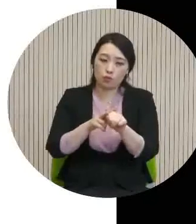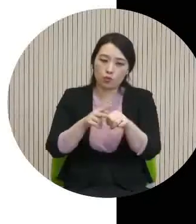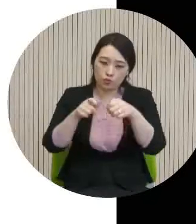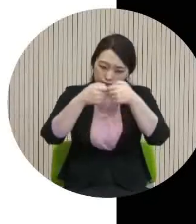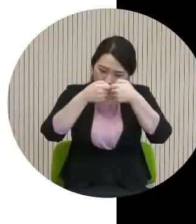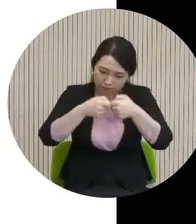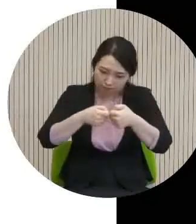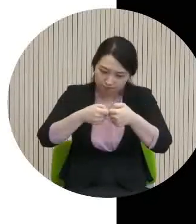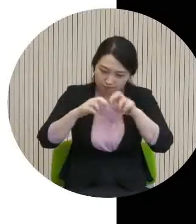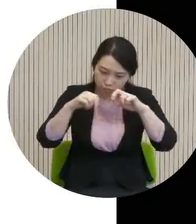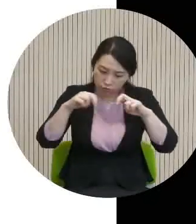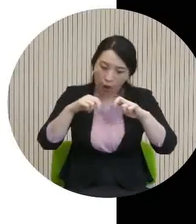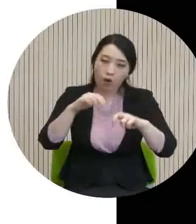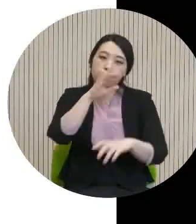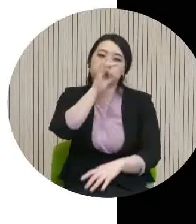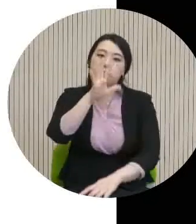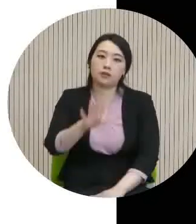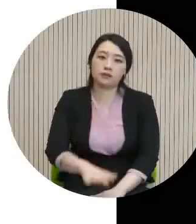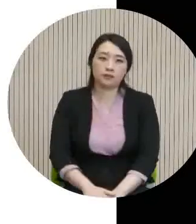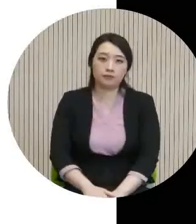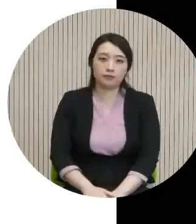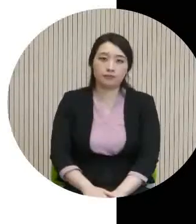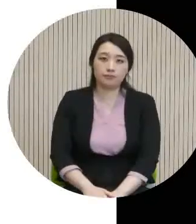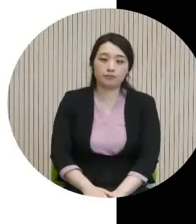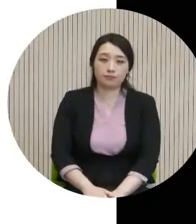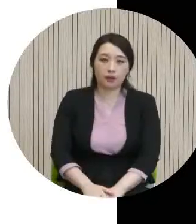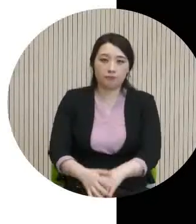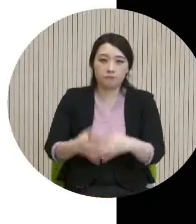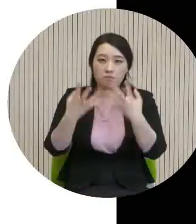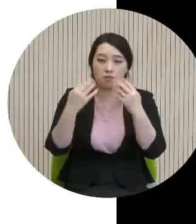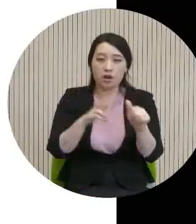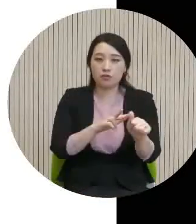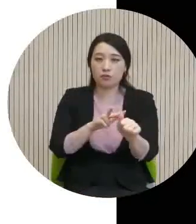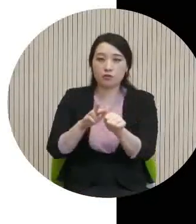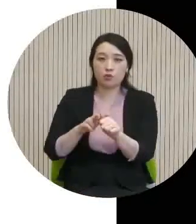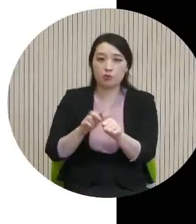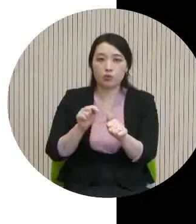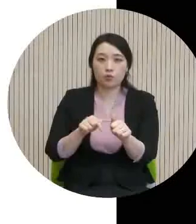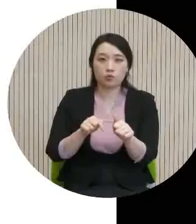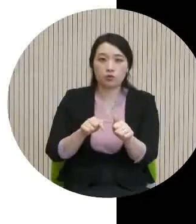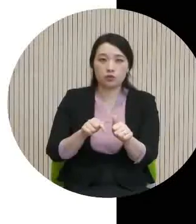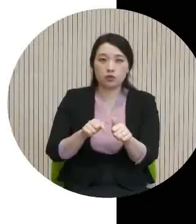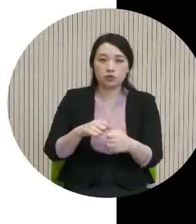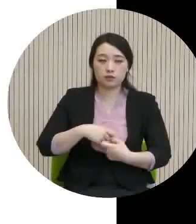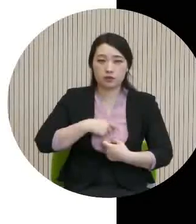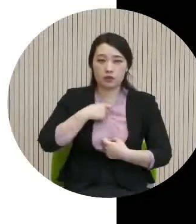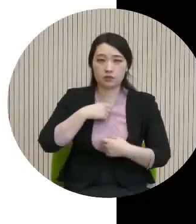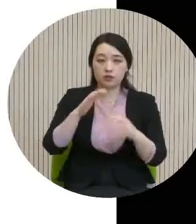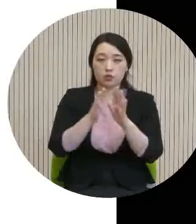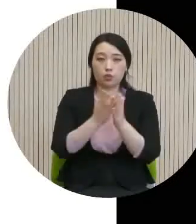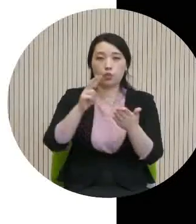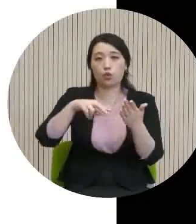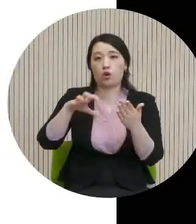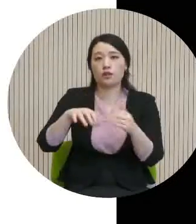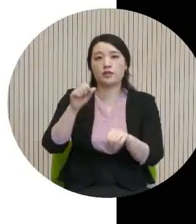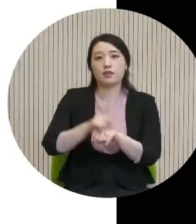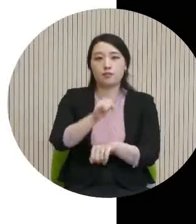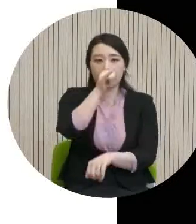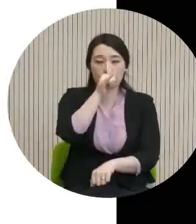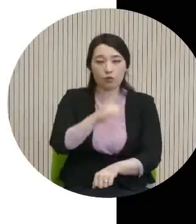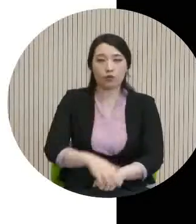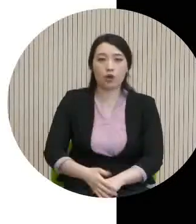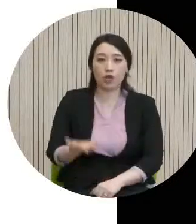This rich data, many libraries actually have it. But many libraries are afraid to collaborate with